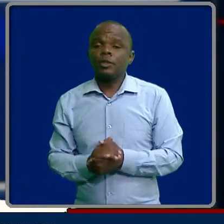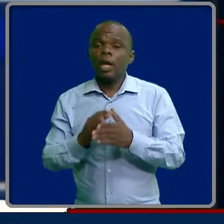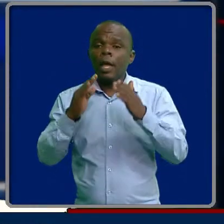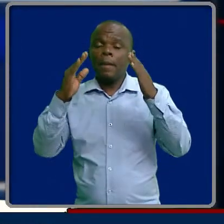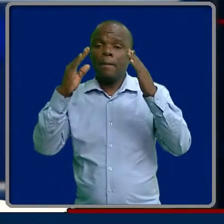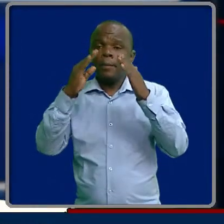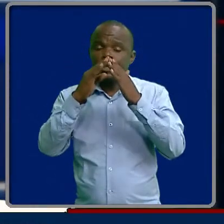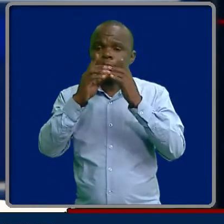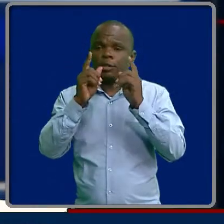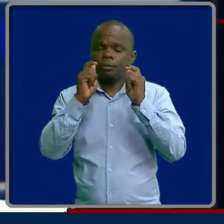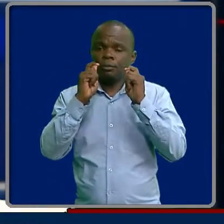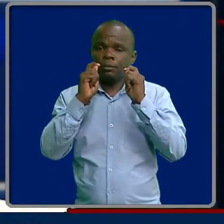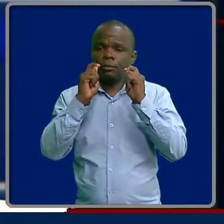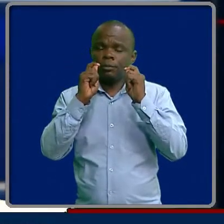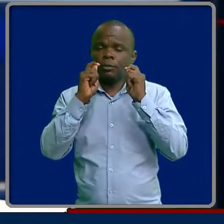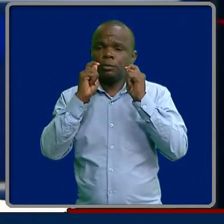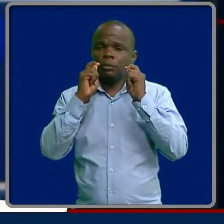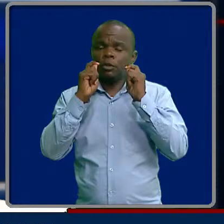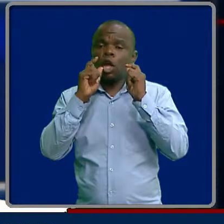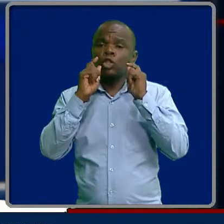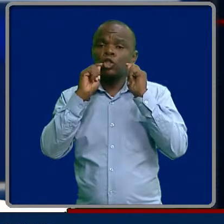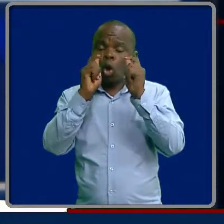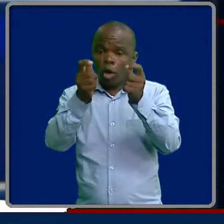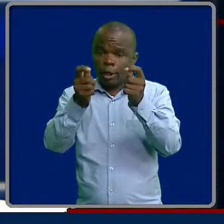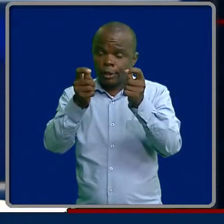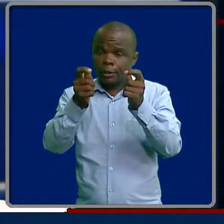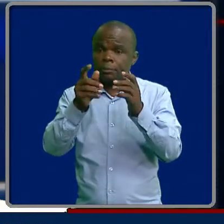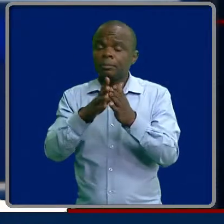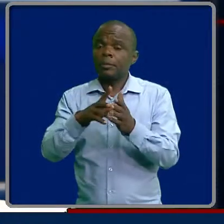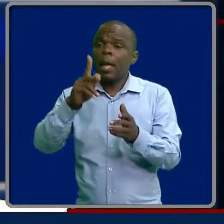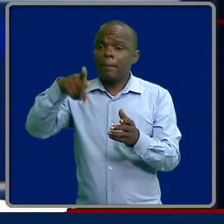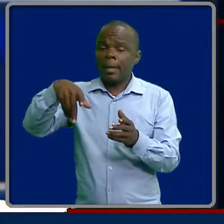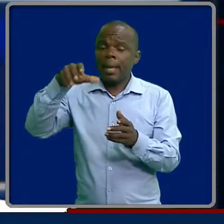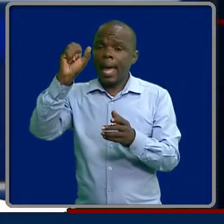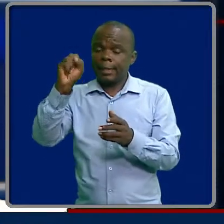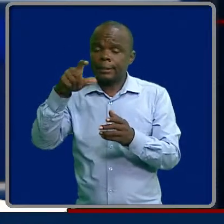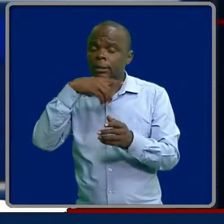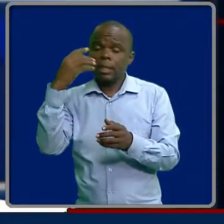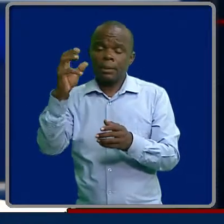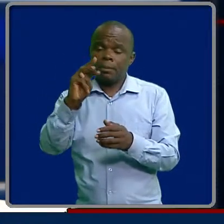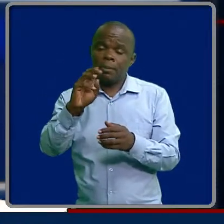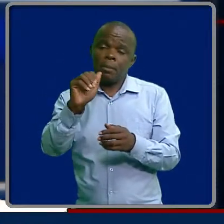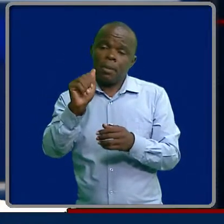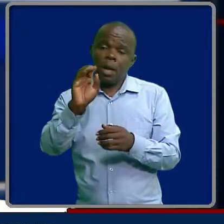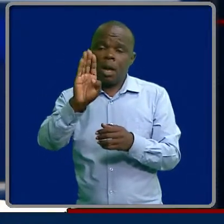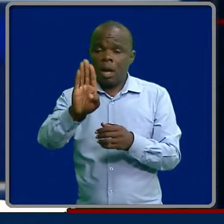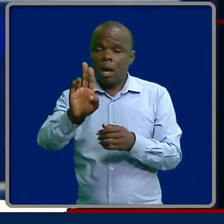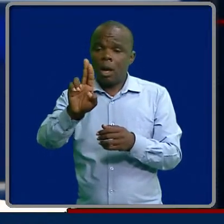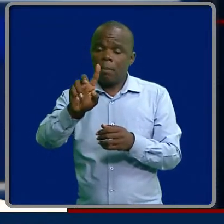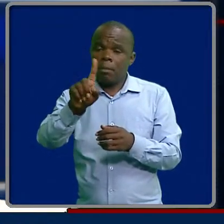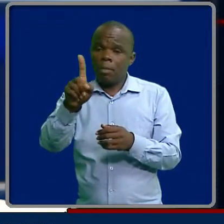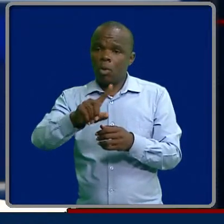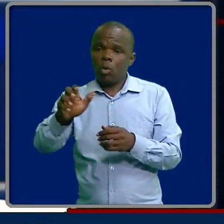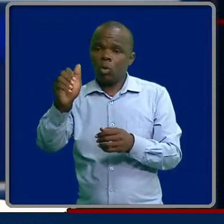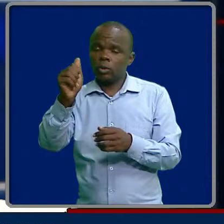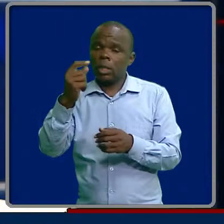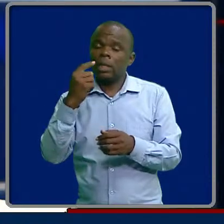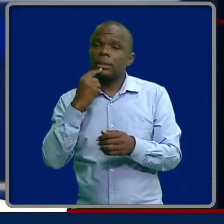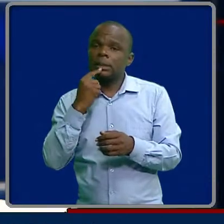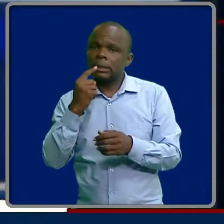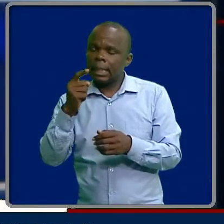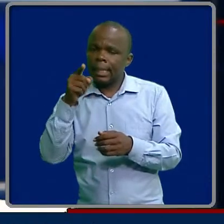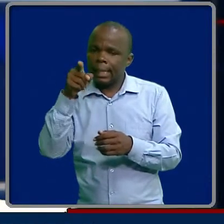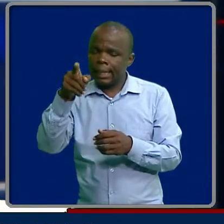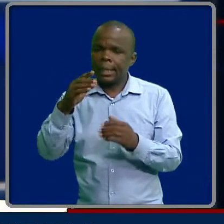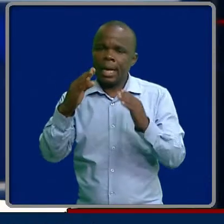in the Ministry of Tourism and Environmental Affairs, Kangezwe Mabuza, says the ministry is working on plans to establish a project management